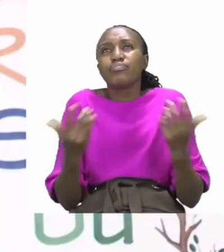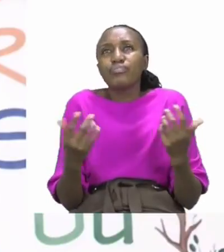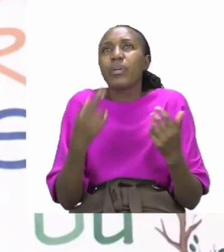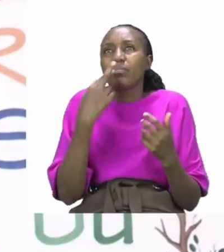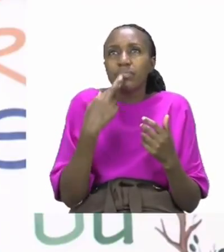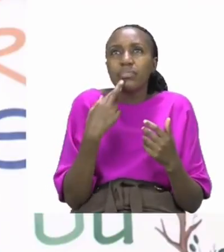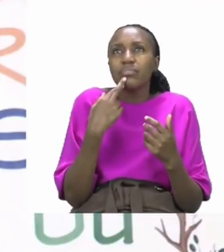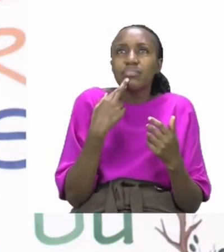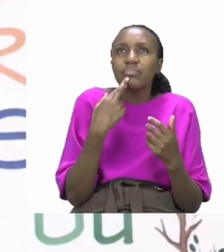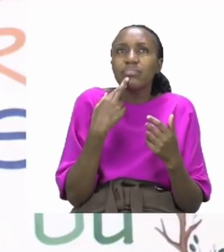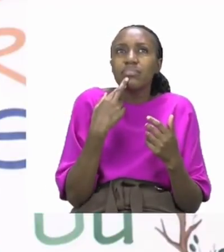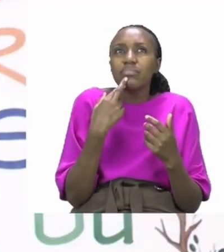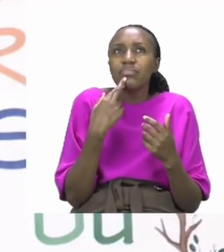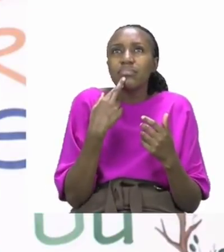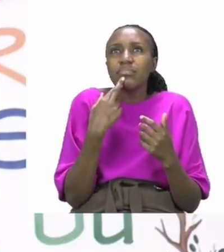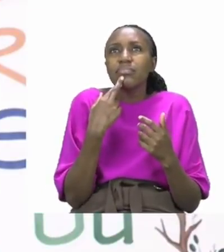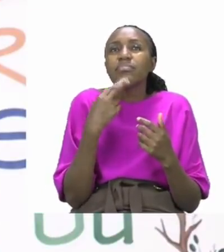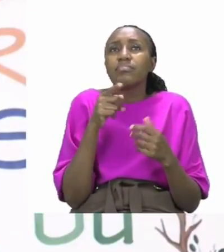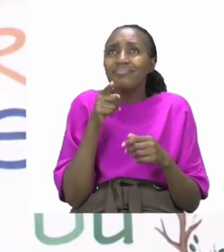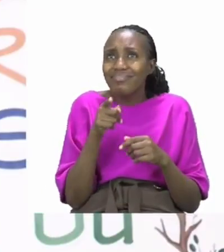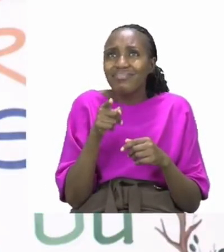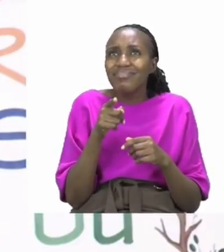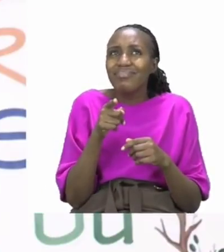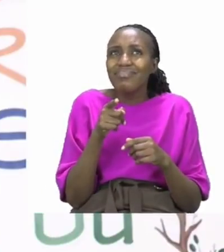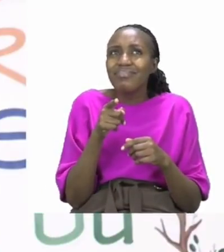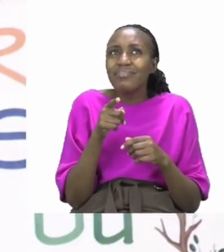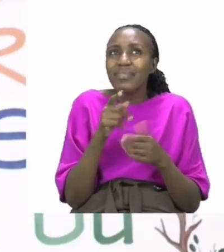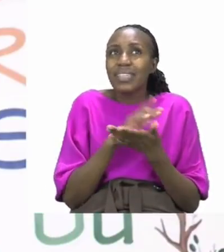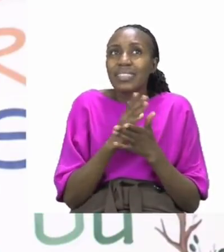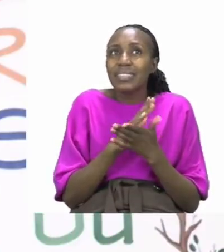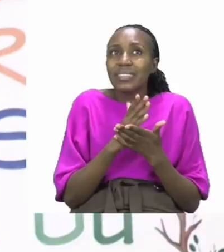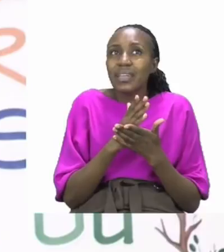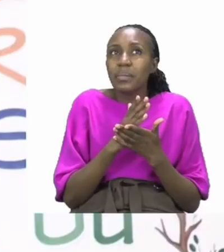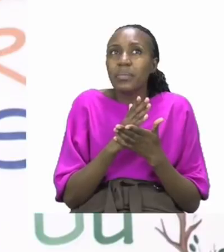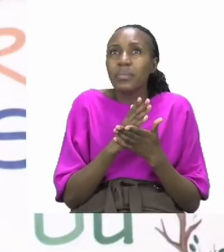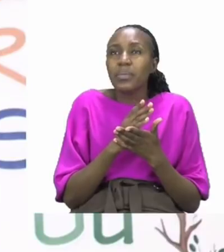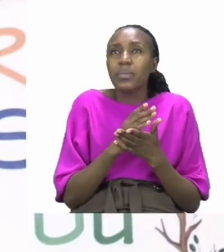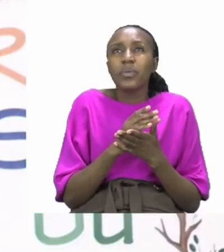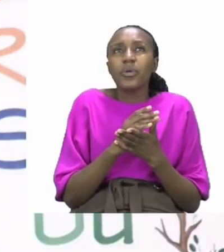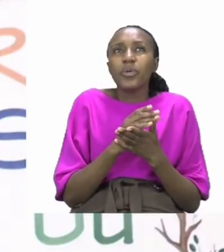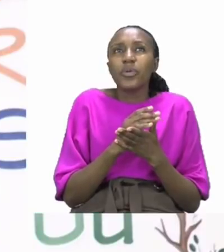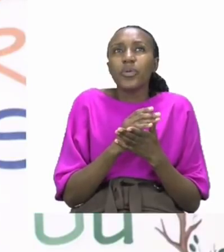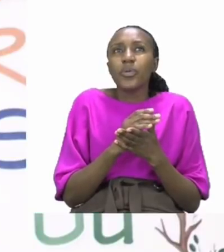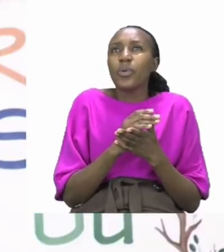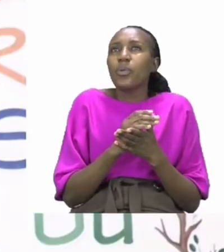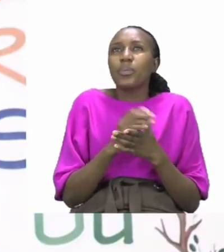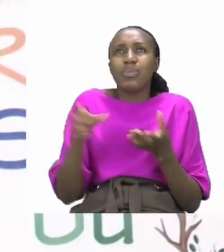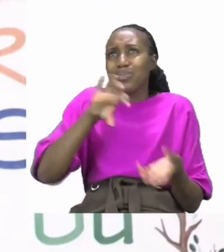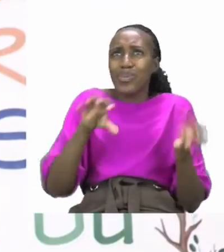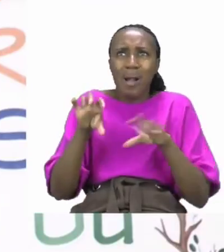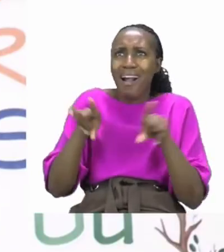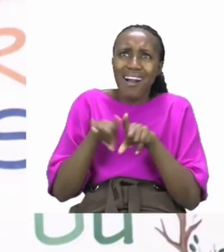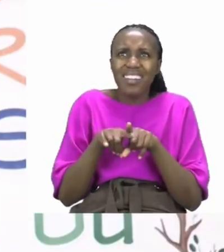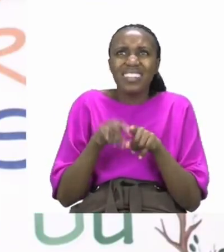peppers. Now remember, peppers some are very, very spicy, but others are not that spicy. I'm sure